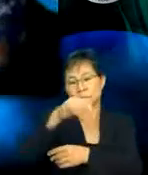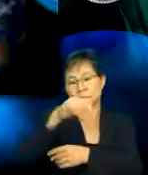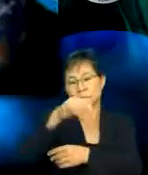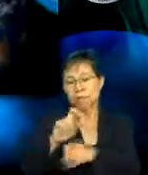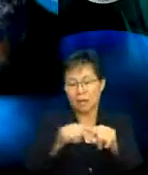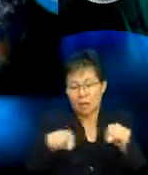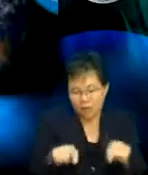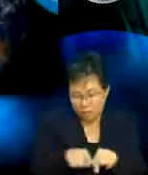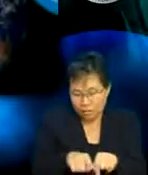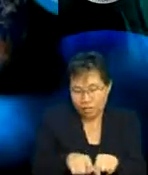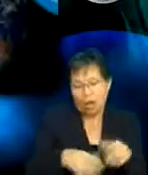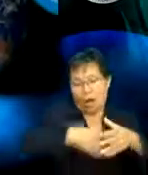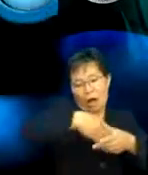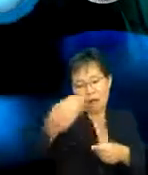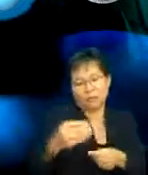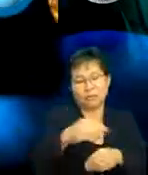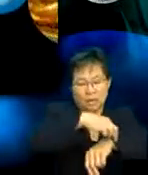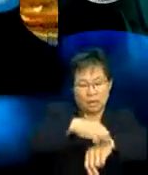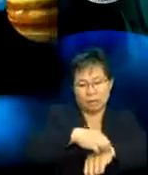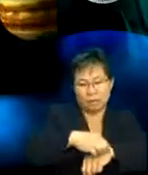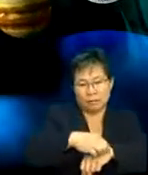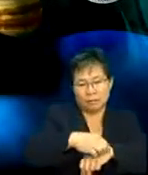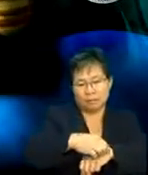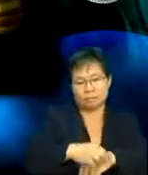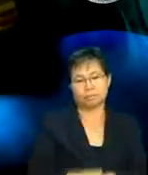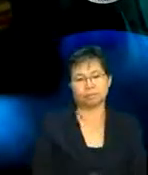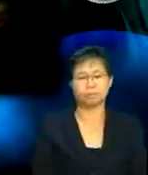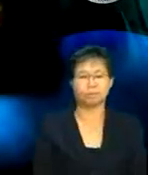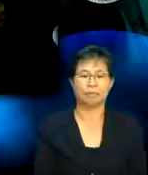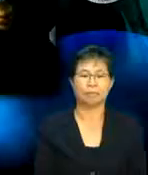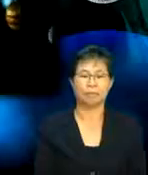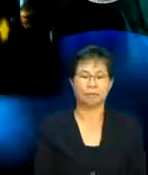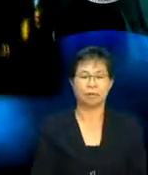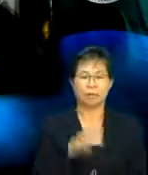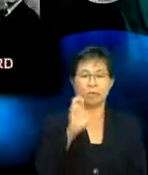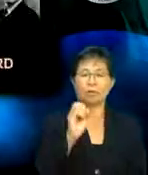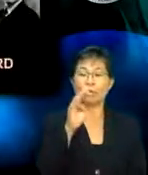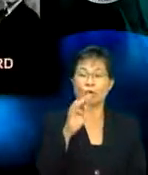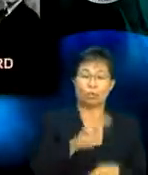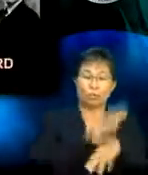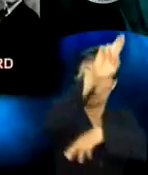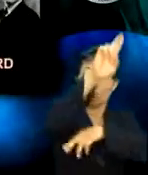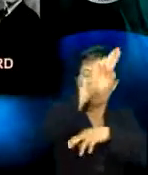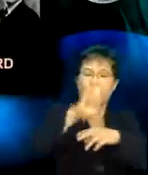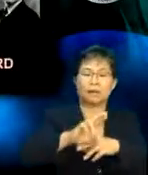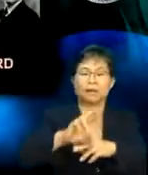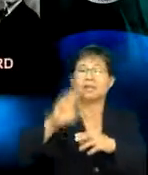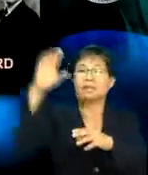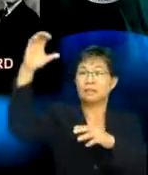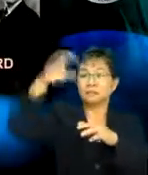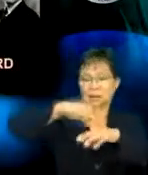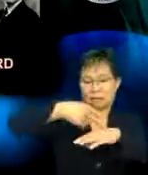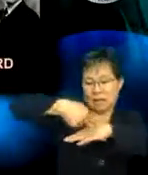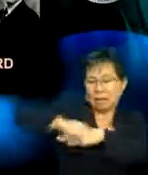Outer space is the area outside the Earth's atmosphere. Rockets were used to